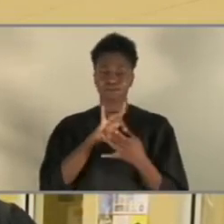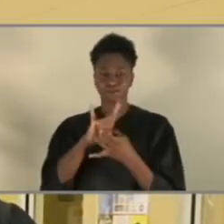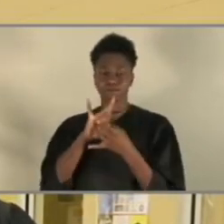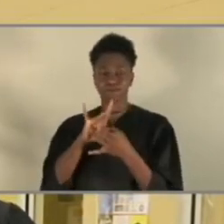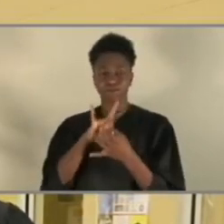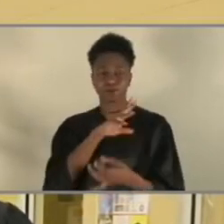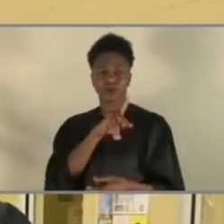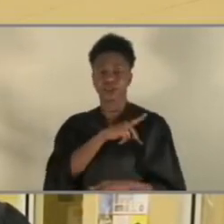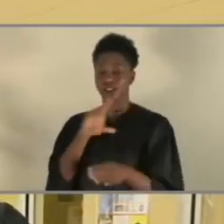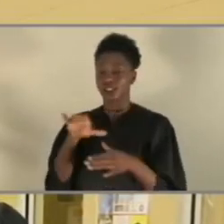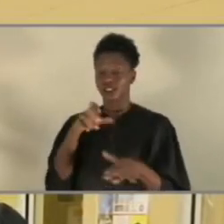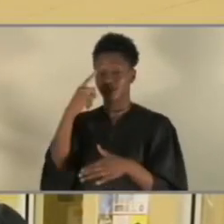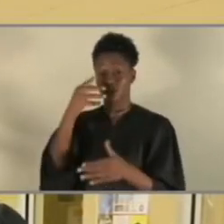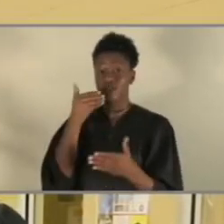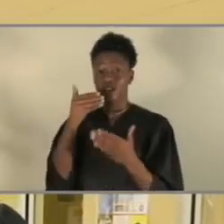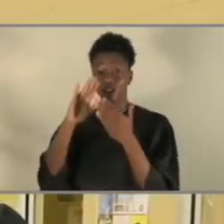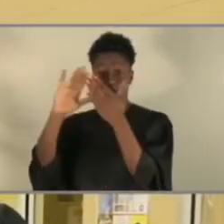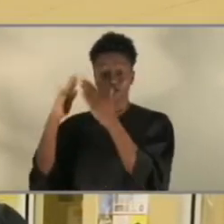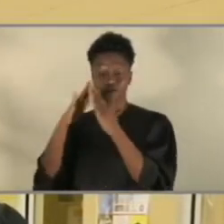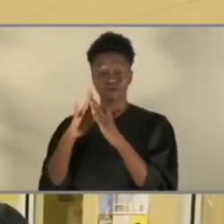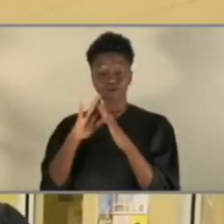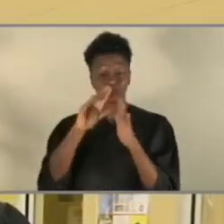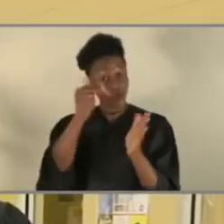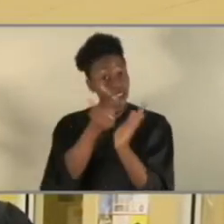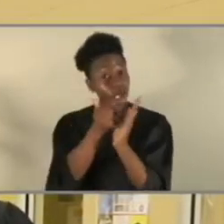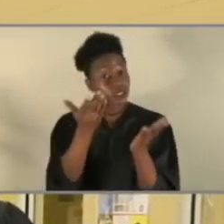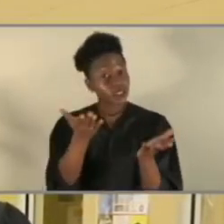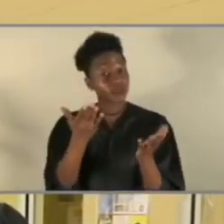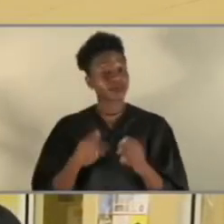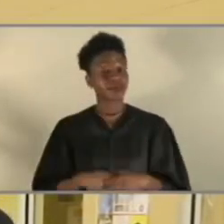good of the community. Graduates,